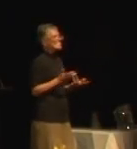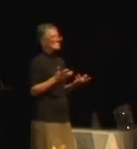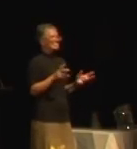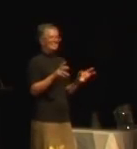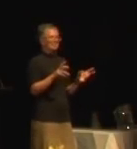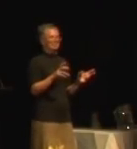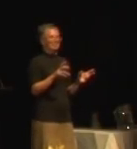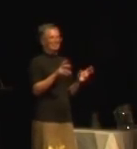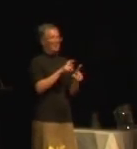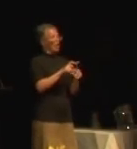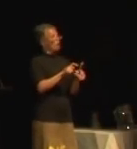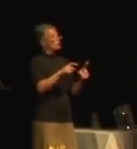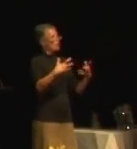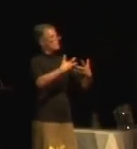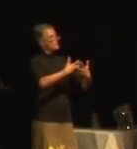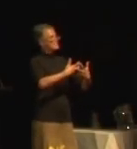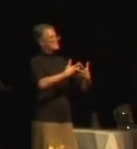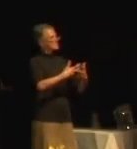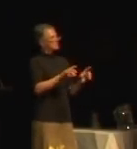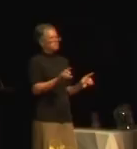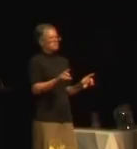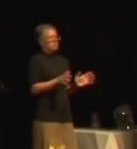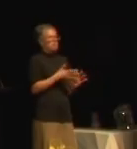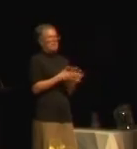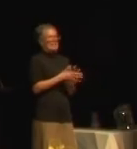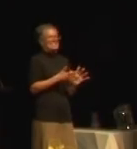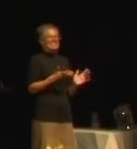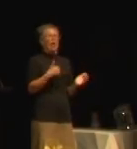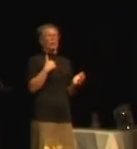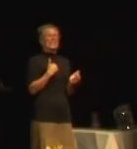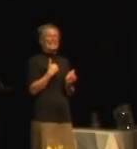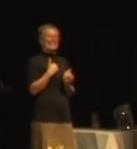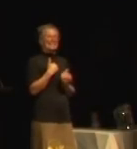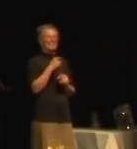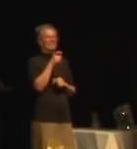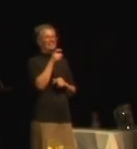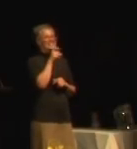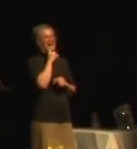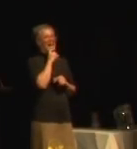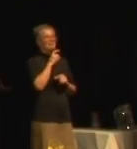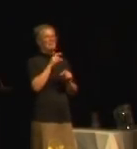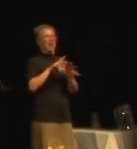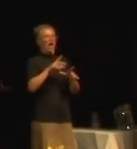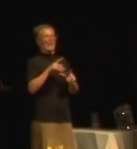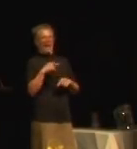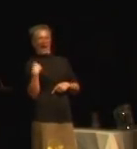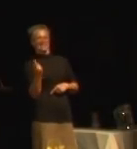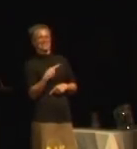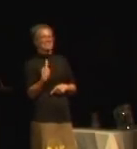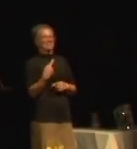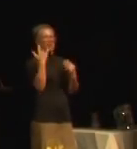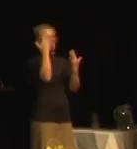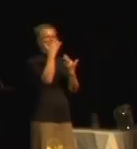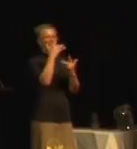says that candidate is just like us, which perpetuates a monoculture of people who look like us and think like